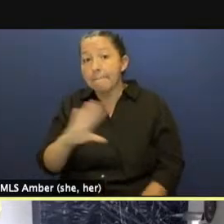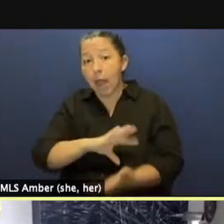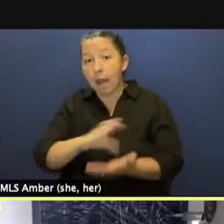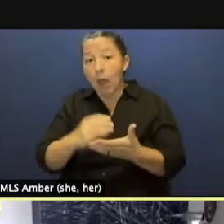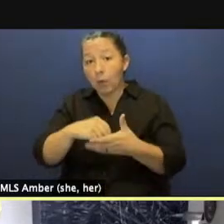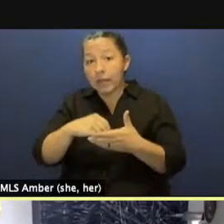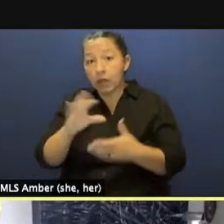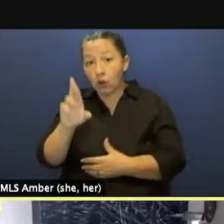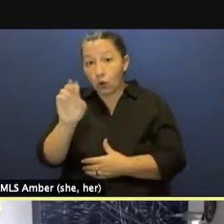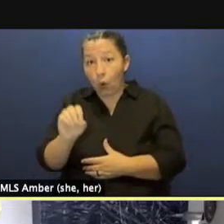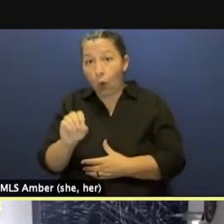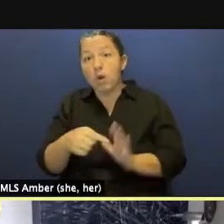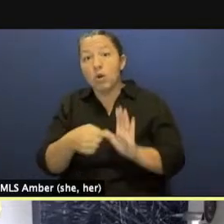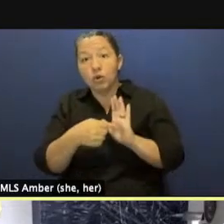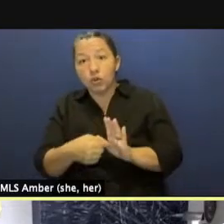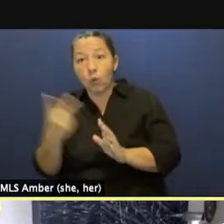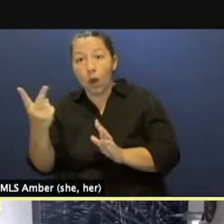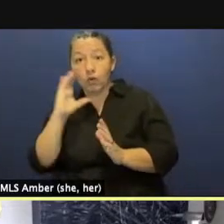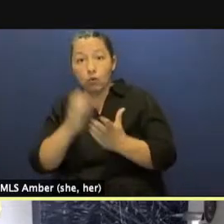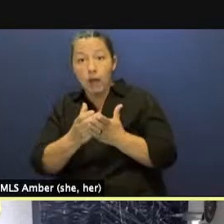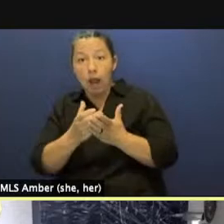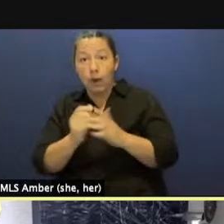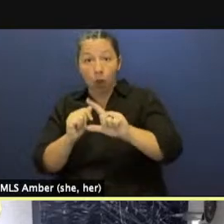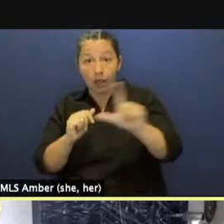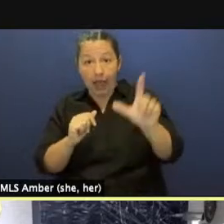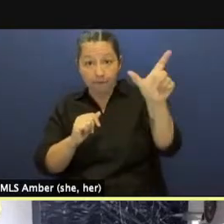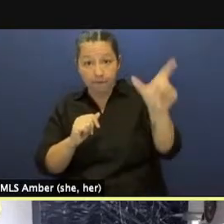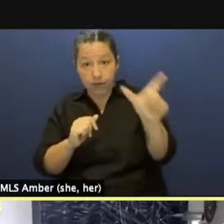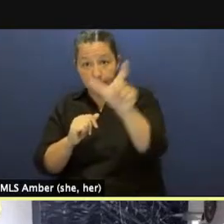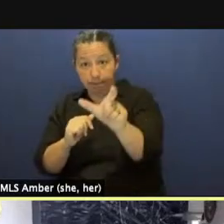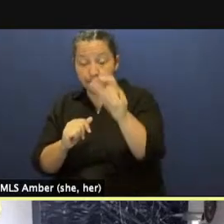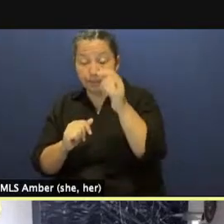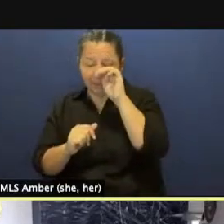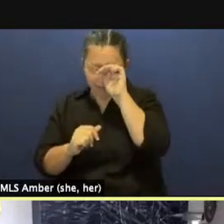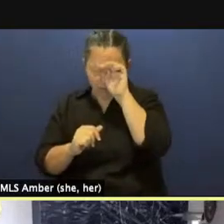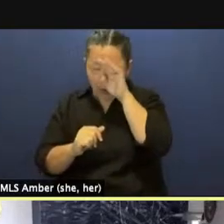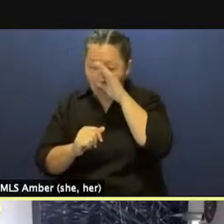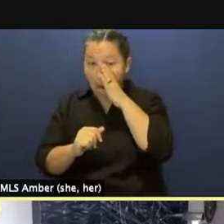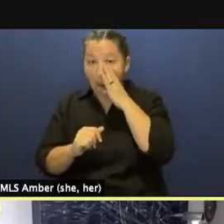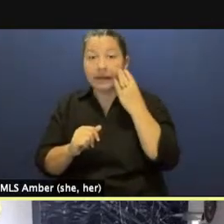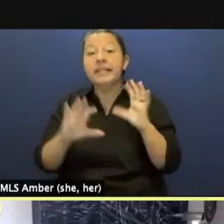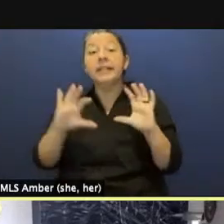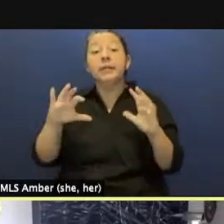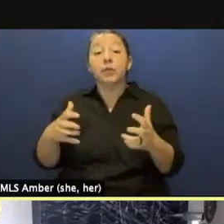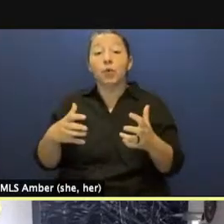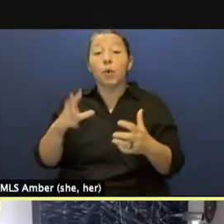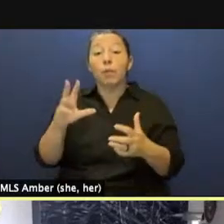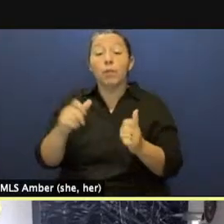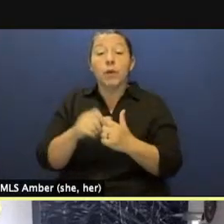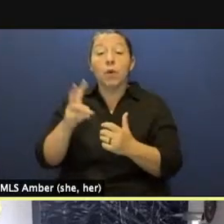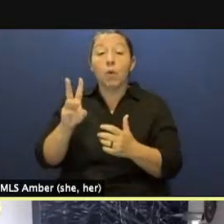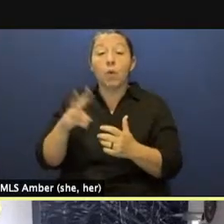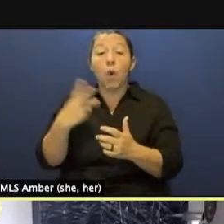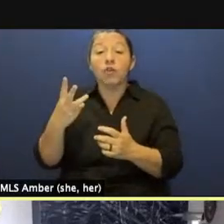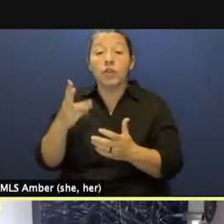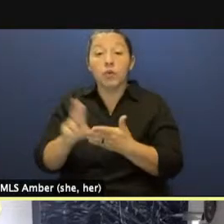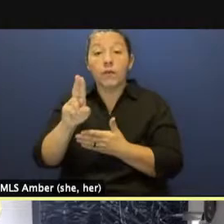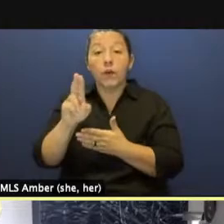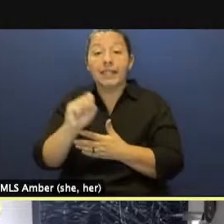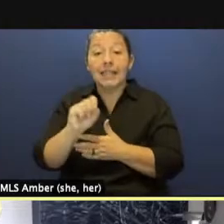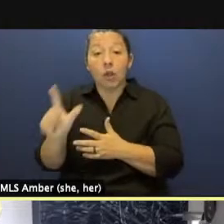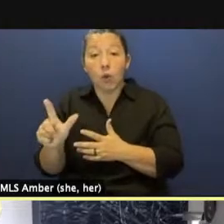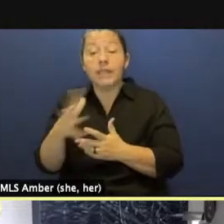core, shown on the 2 diagrams to your left. The group at Washington University, St. Louis,